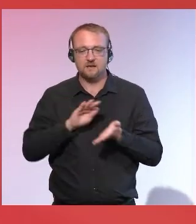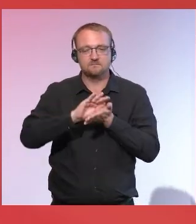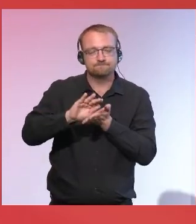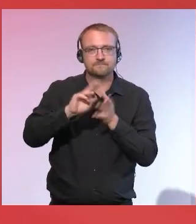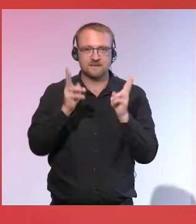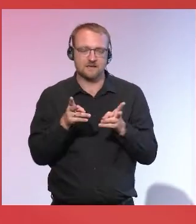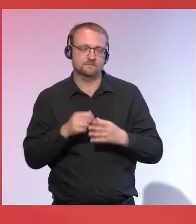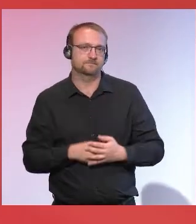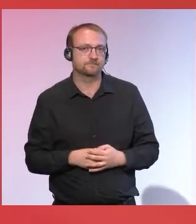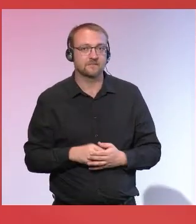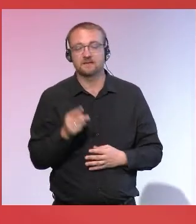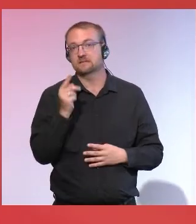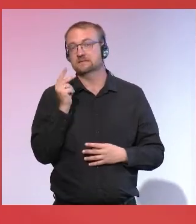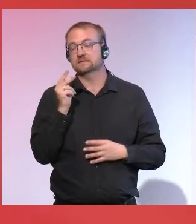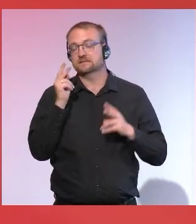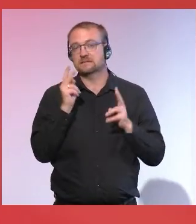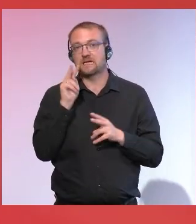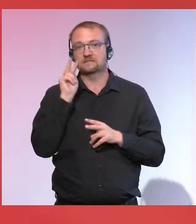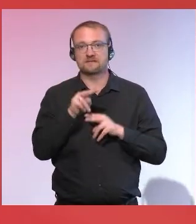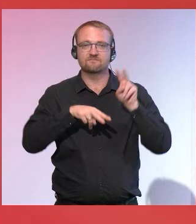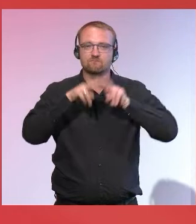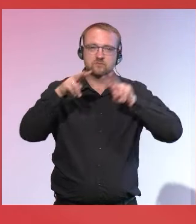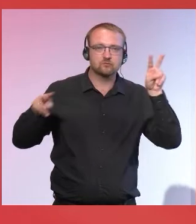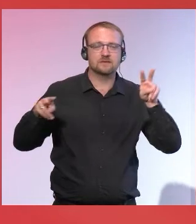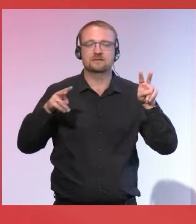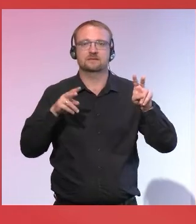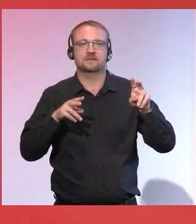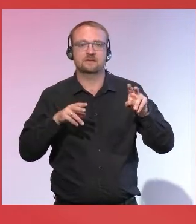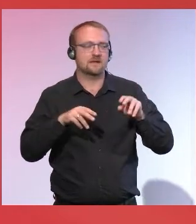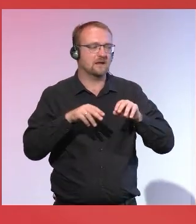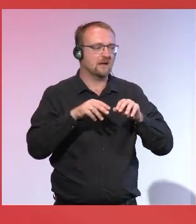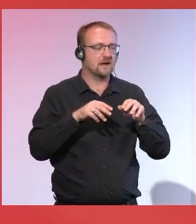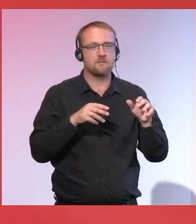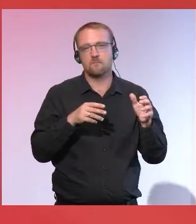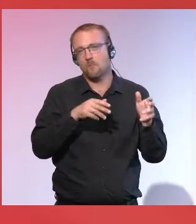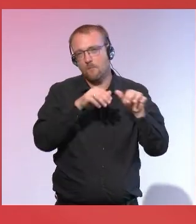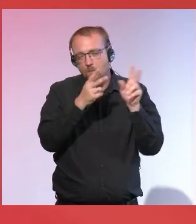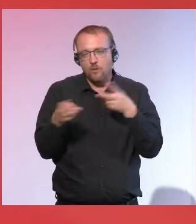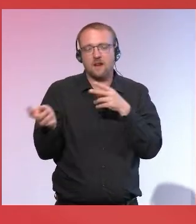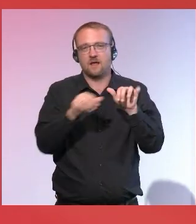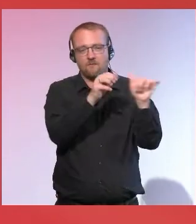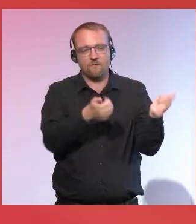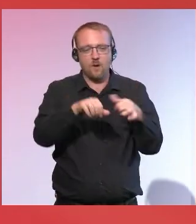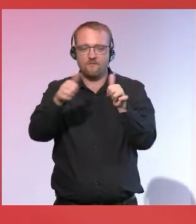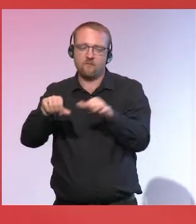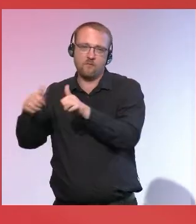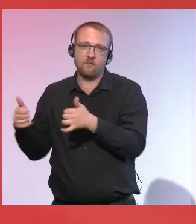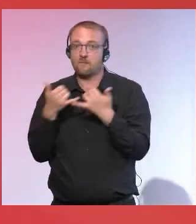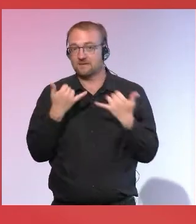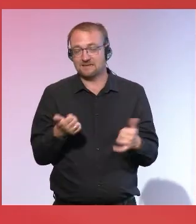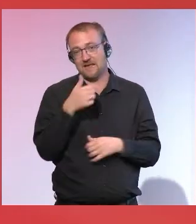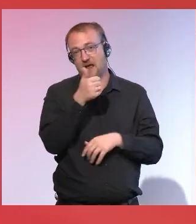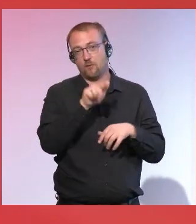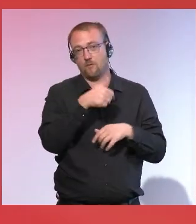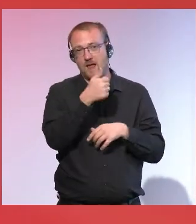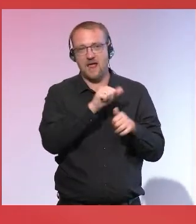scenarios. And at the moment, we're on, like I said, 1.1 degree C. But if we follow the high emission scenario, so that's